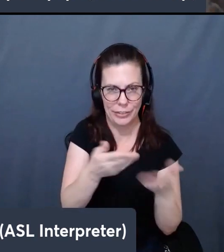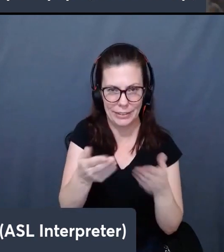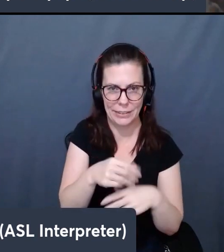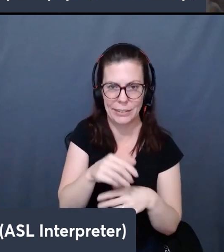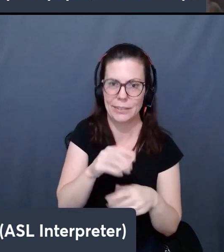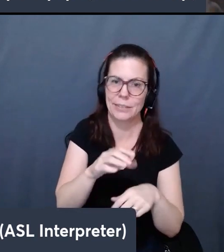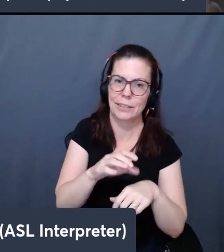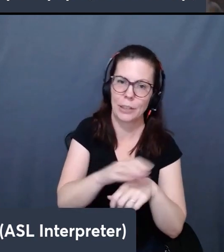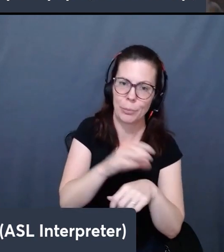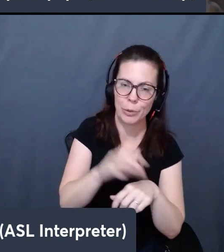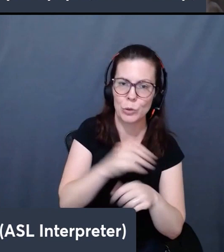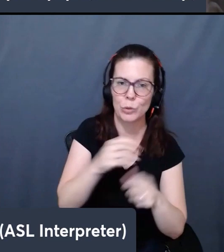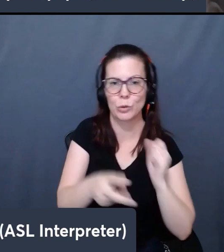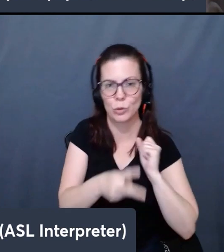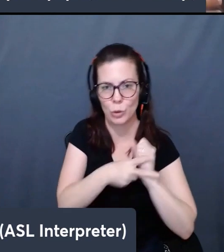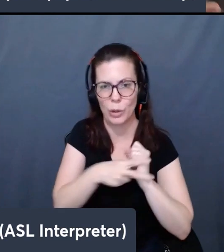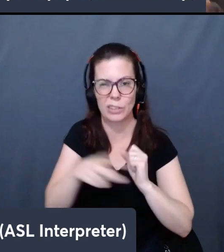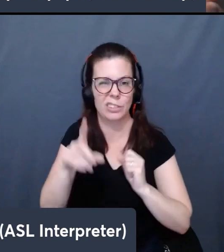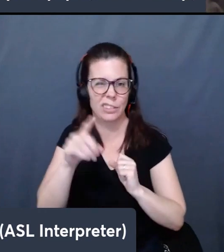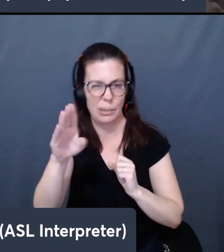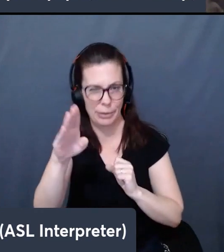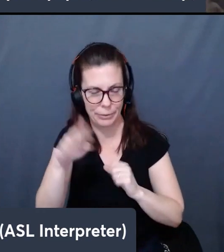database. And you can